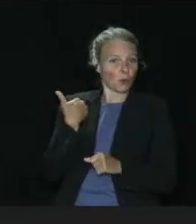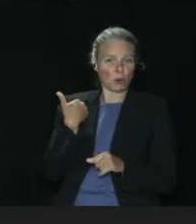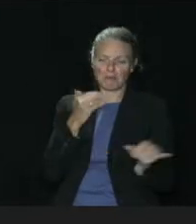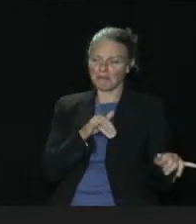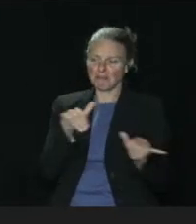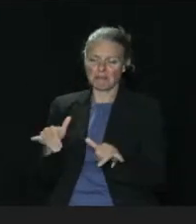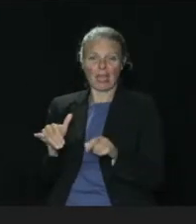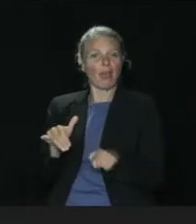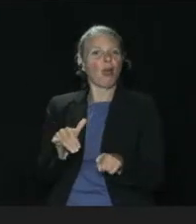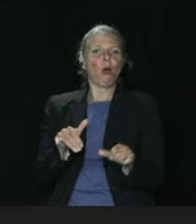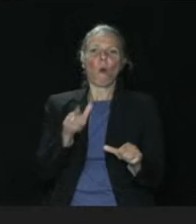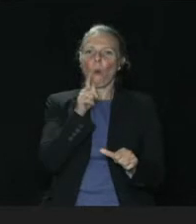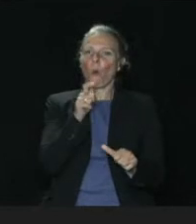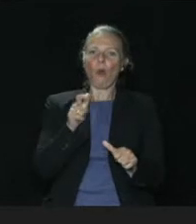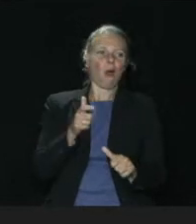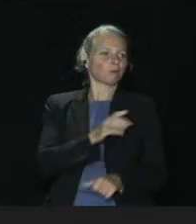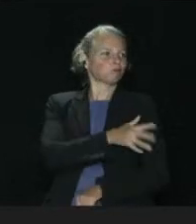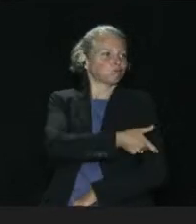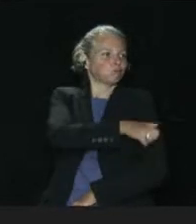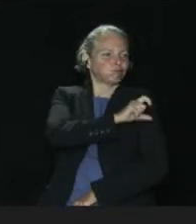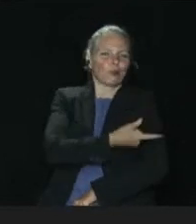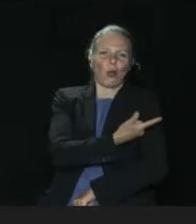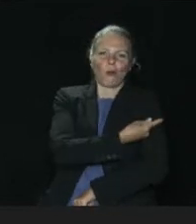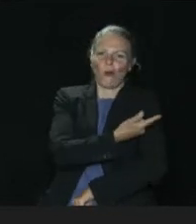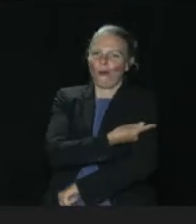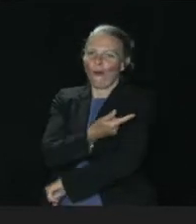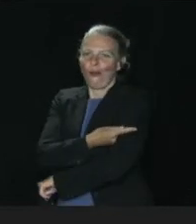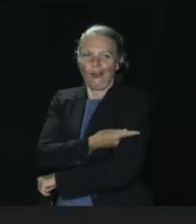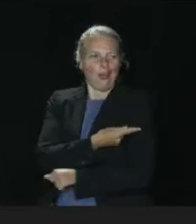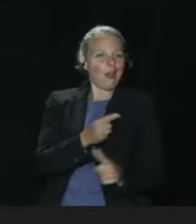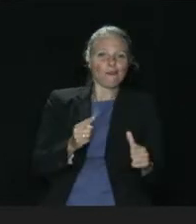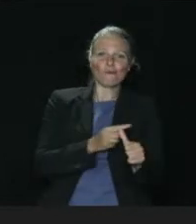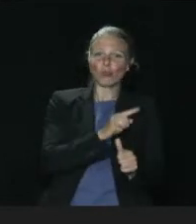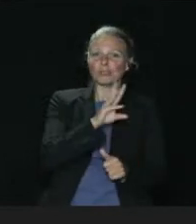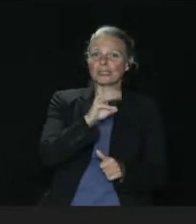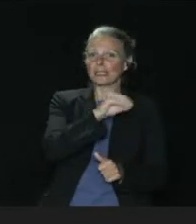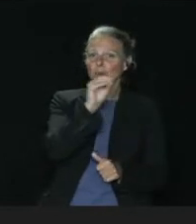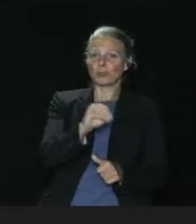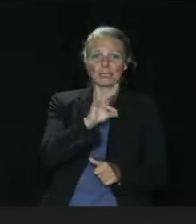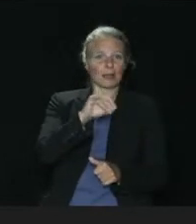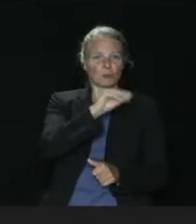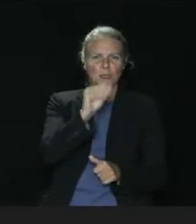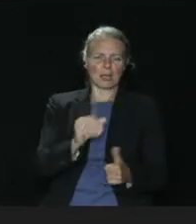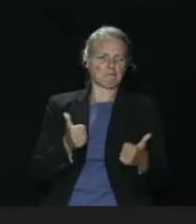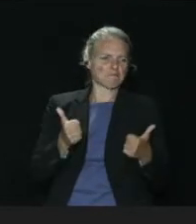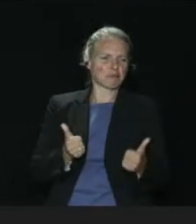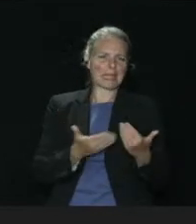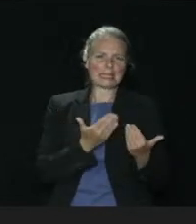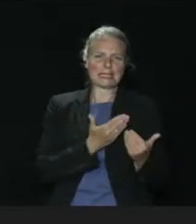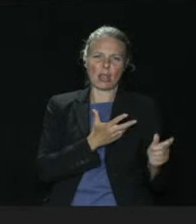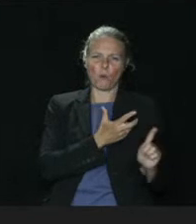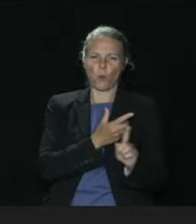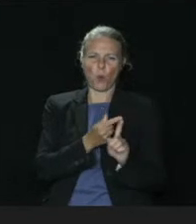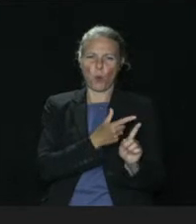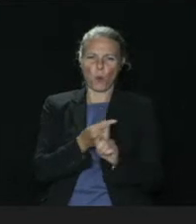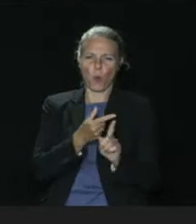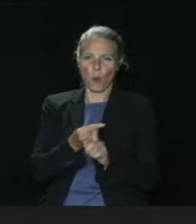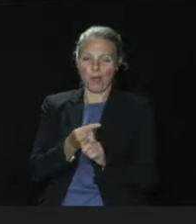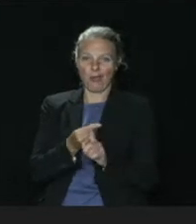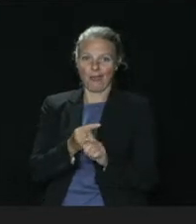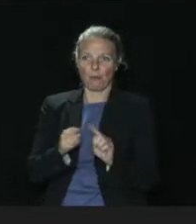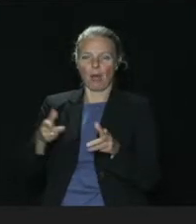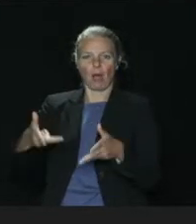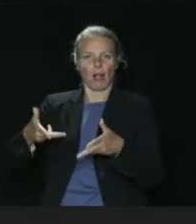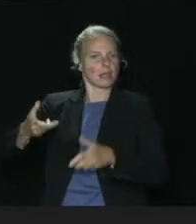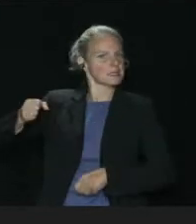easier to administer the vaccine, and we've seen that experience in other countries. Hopefully, Canada, we're not going to follow